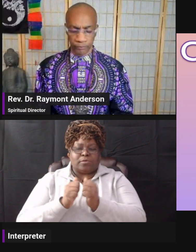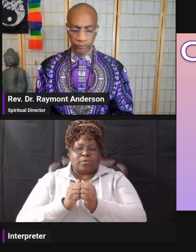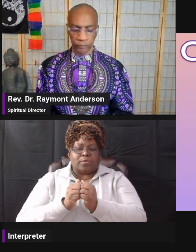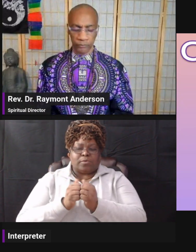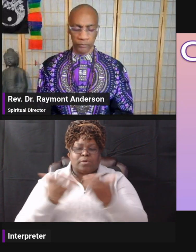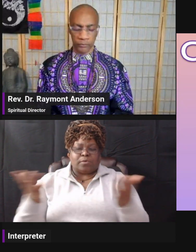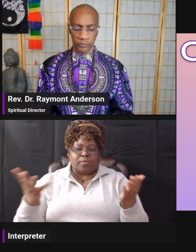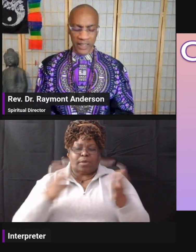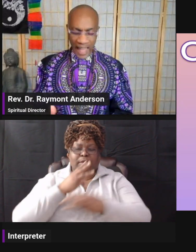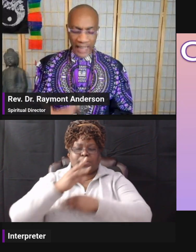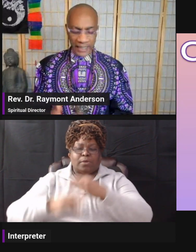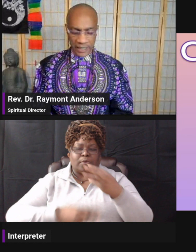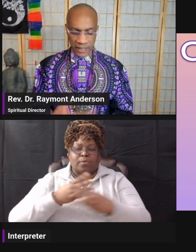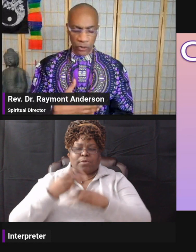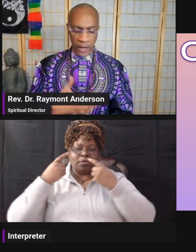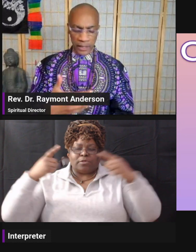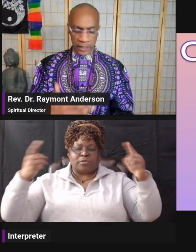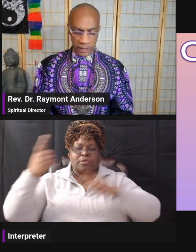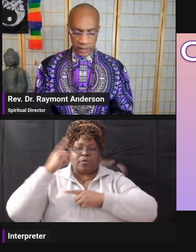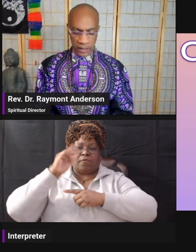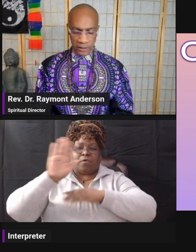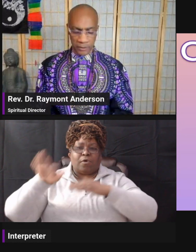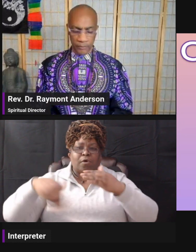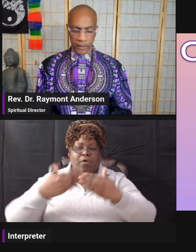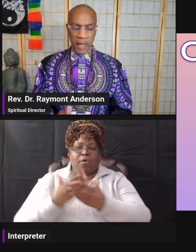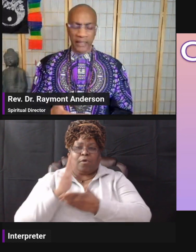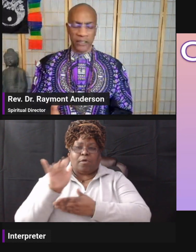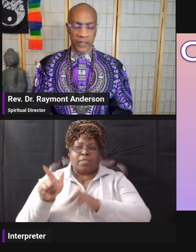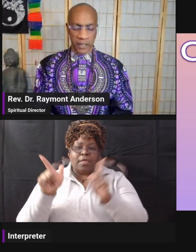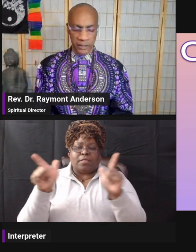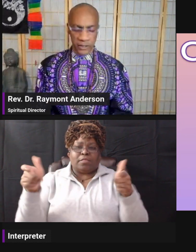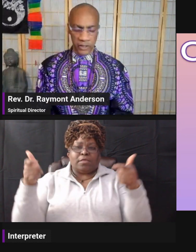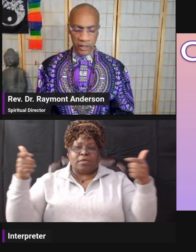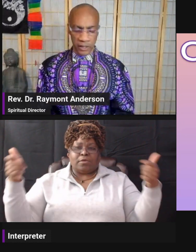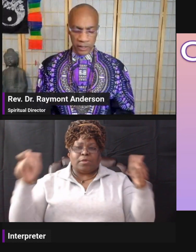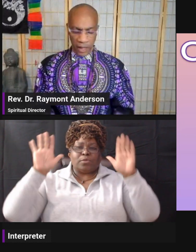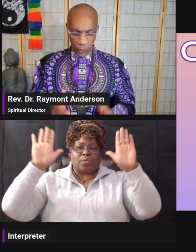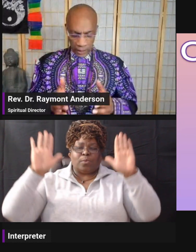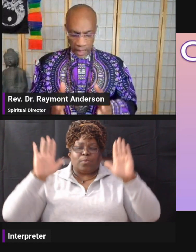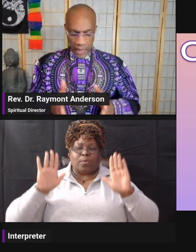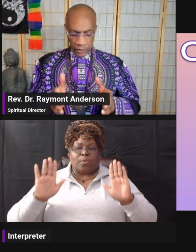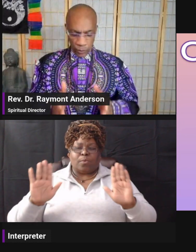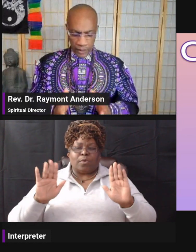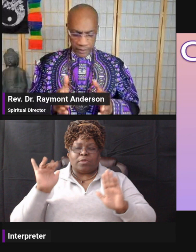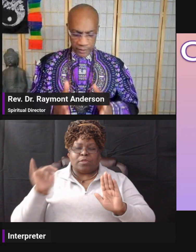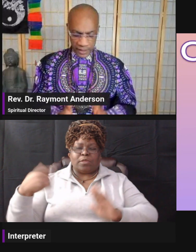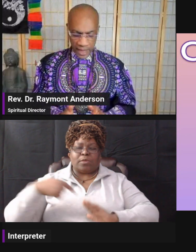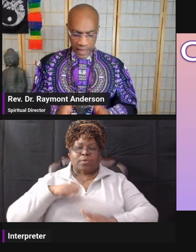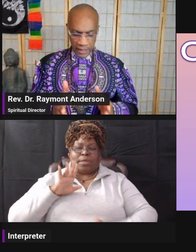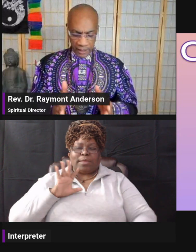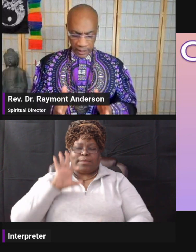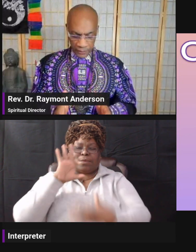all. That is the greatness, the magnificence that we align